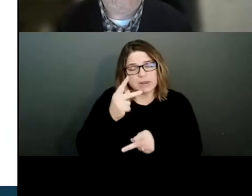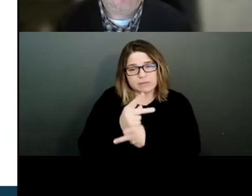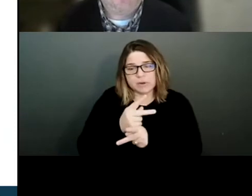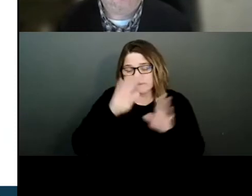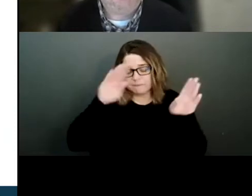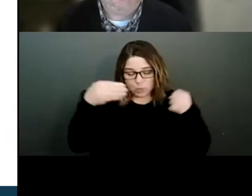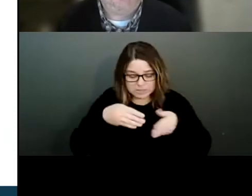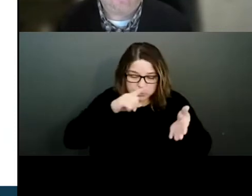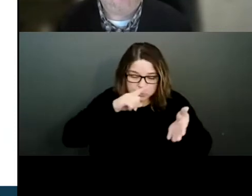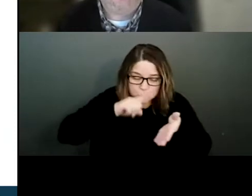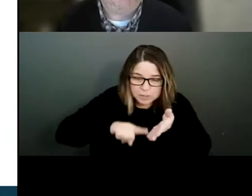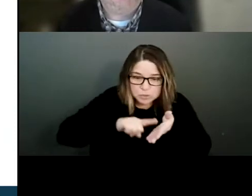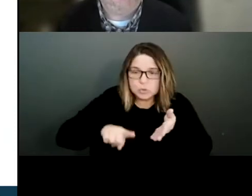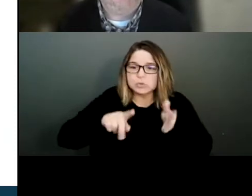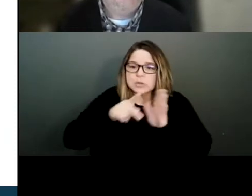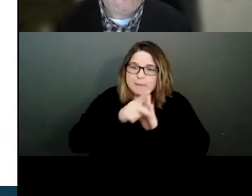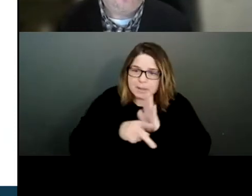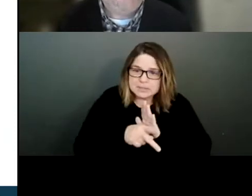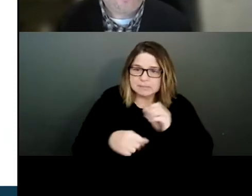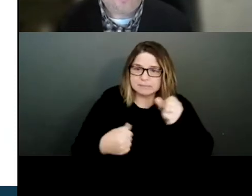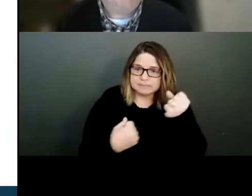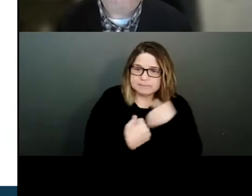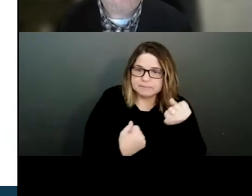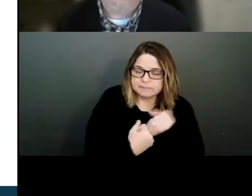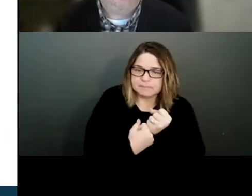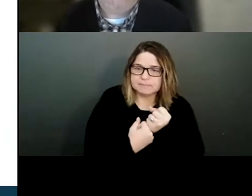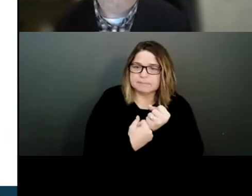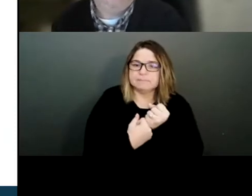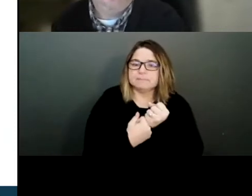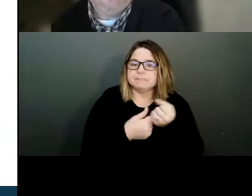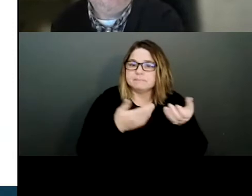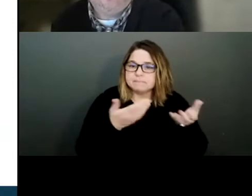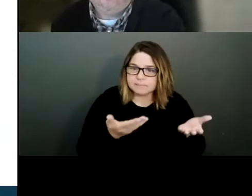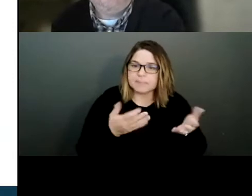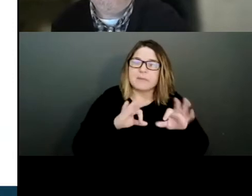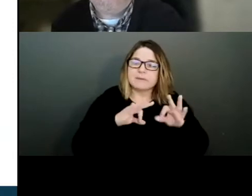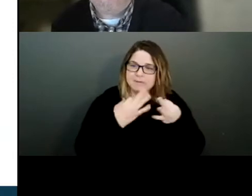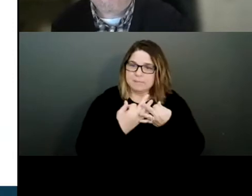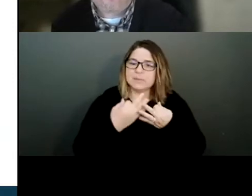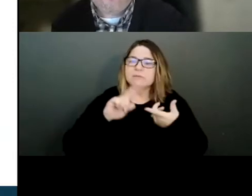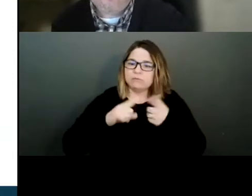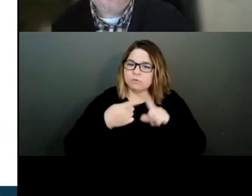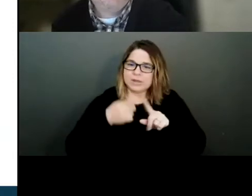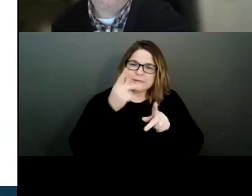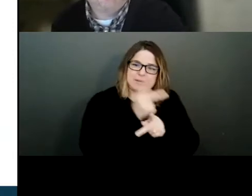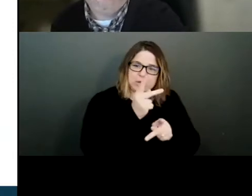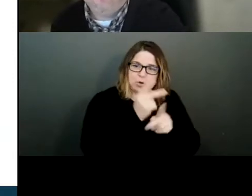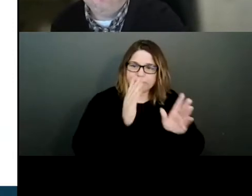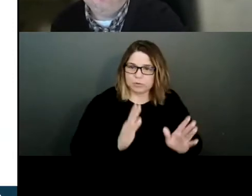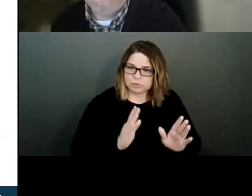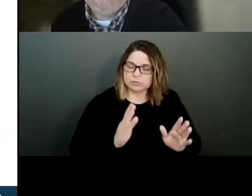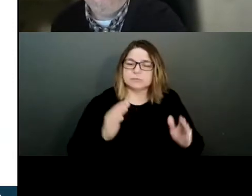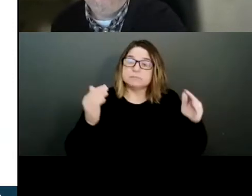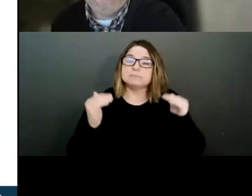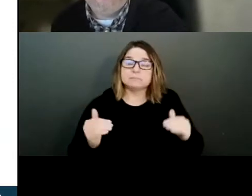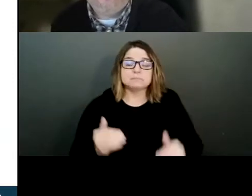and policy advocacy on family and friend caregivers. Next slide, please.